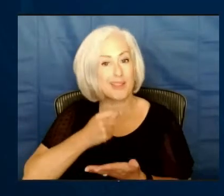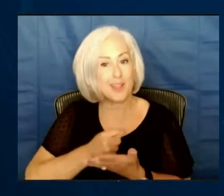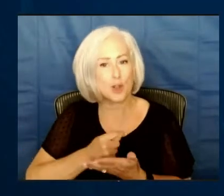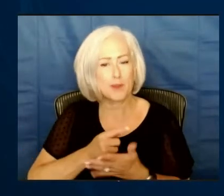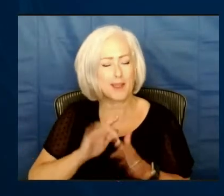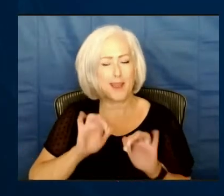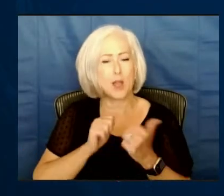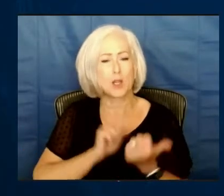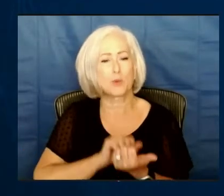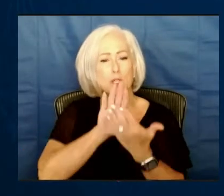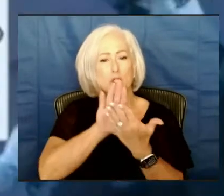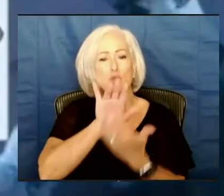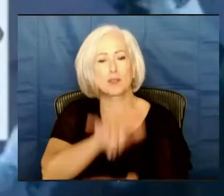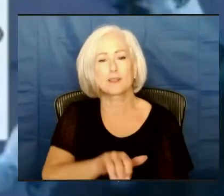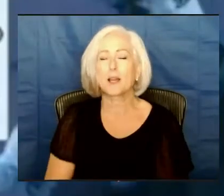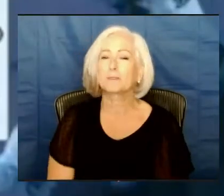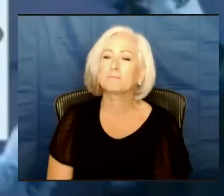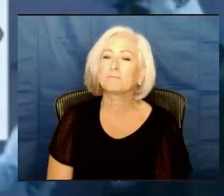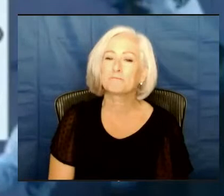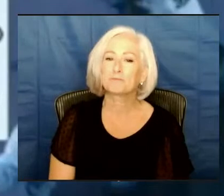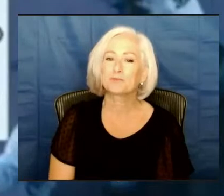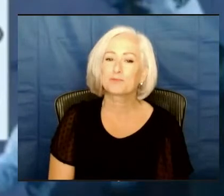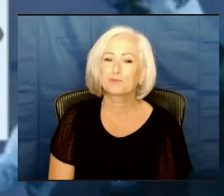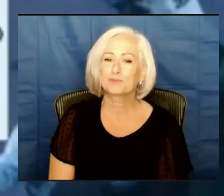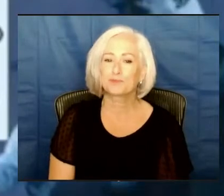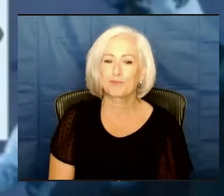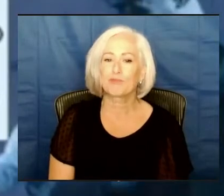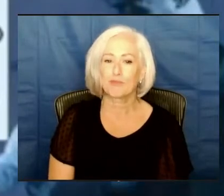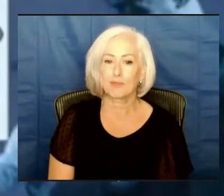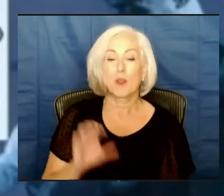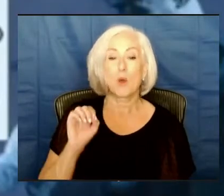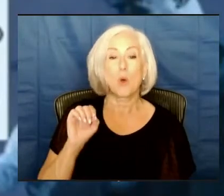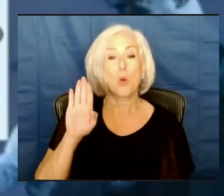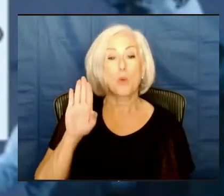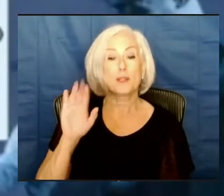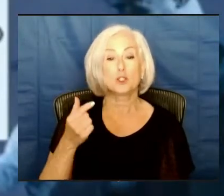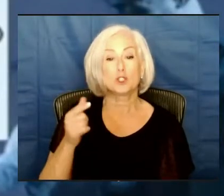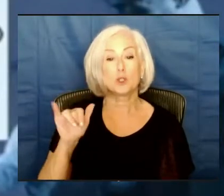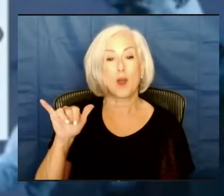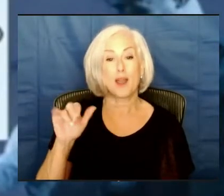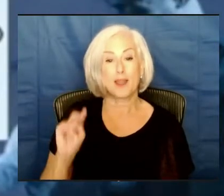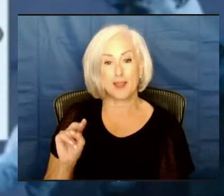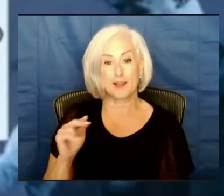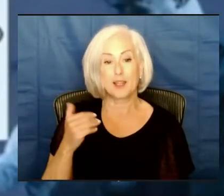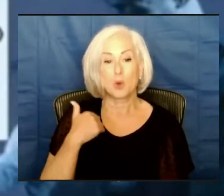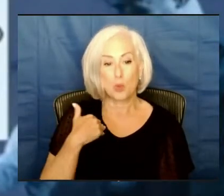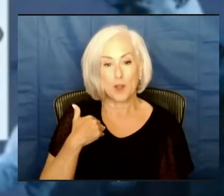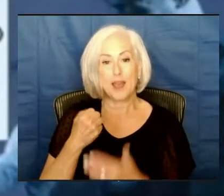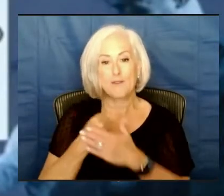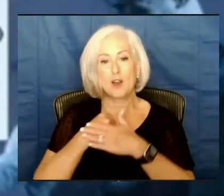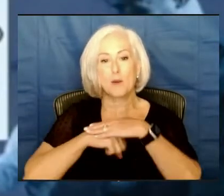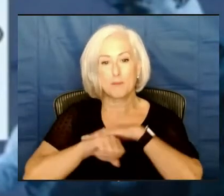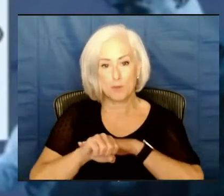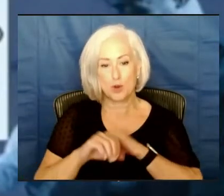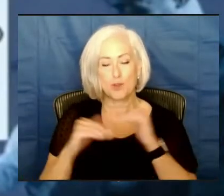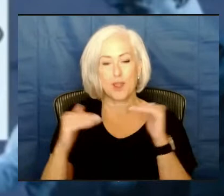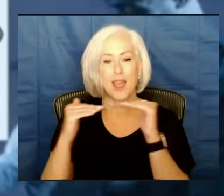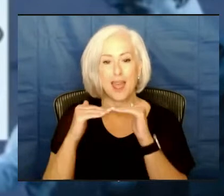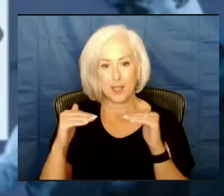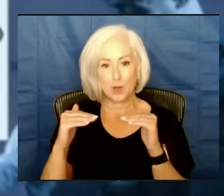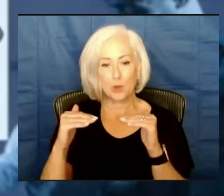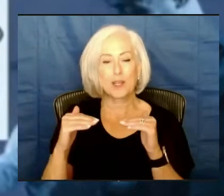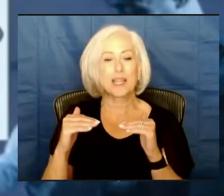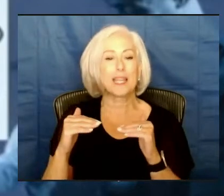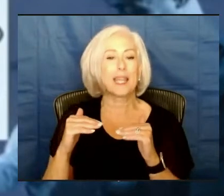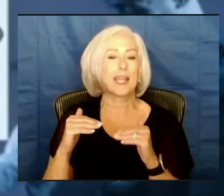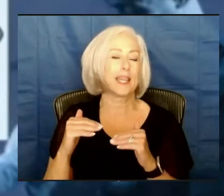Monks? Yeah, I know in the department in OBGYN, we have a birth equity scholars track, and that scholars track is